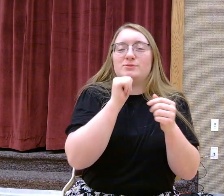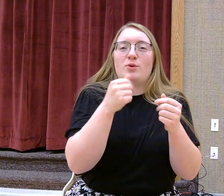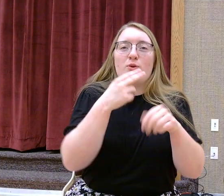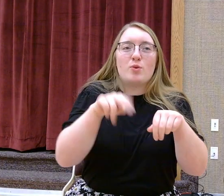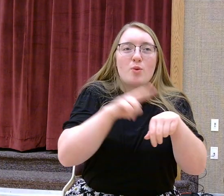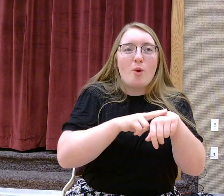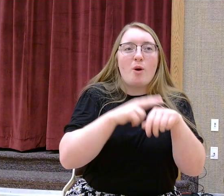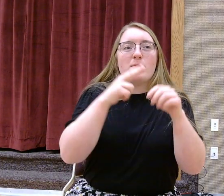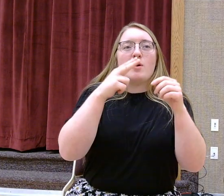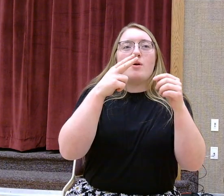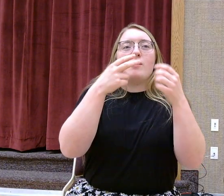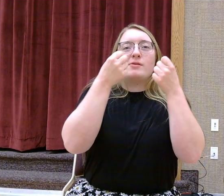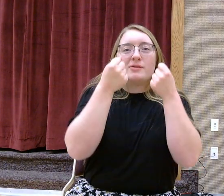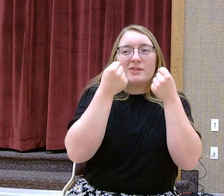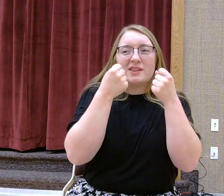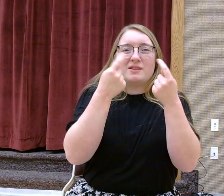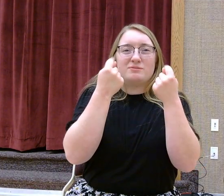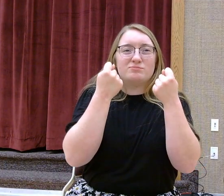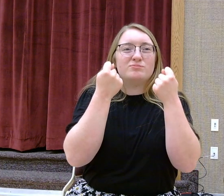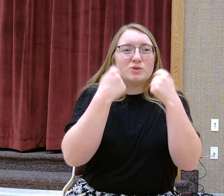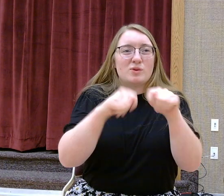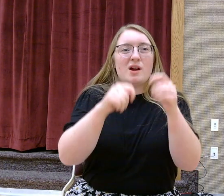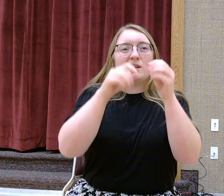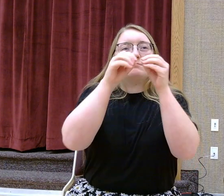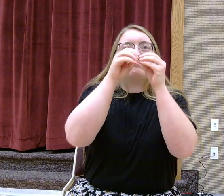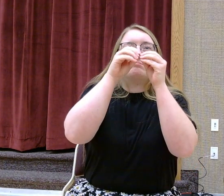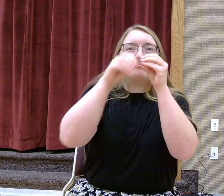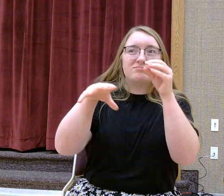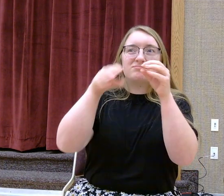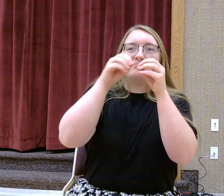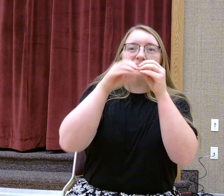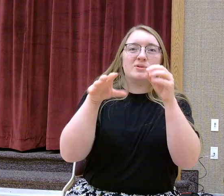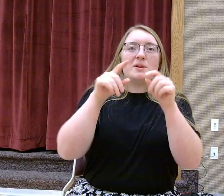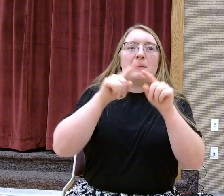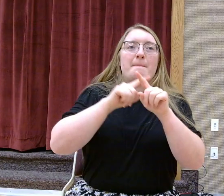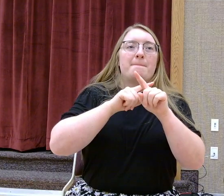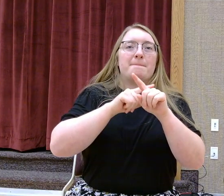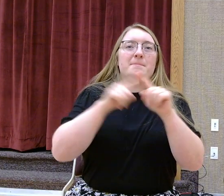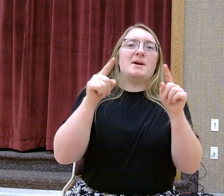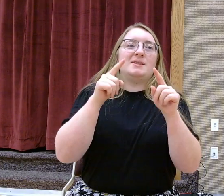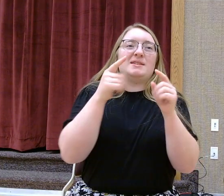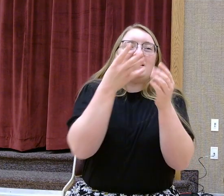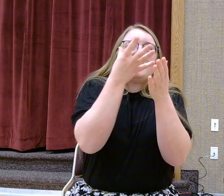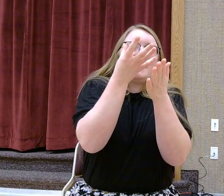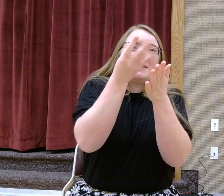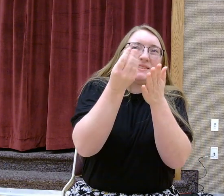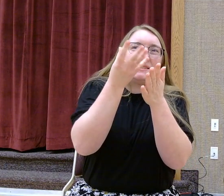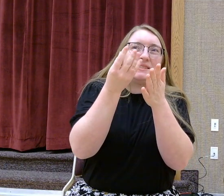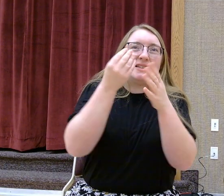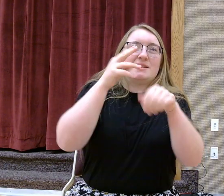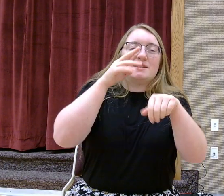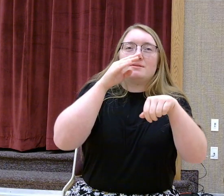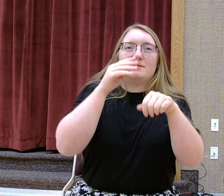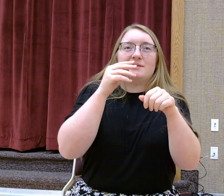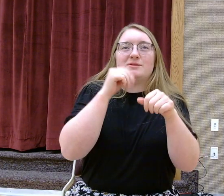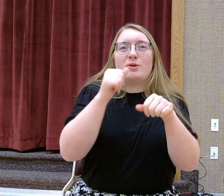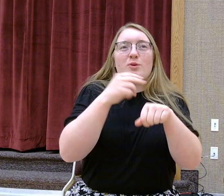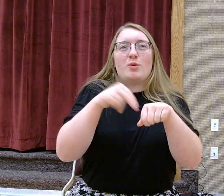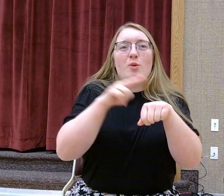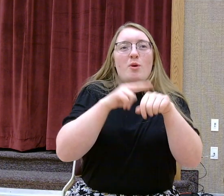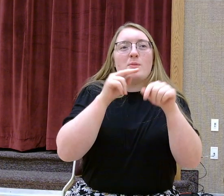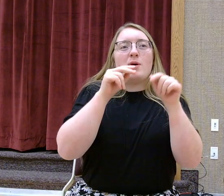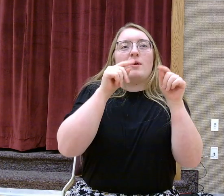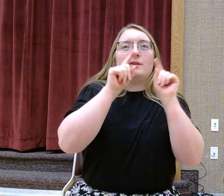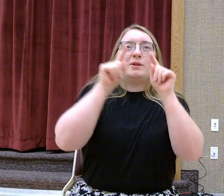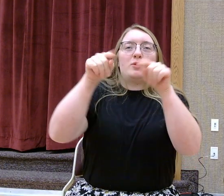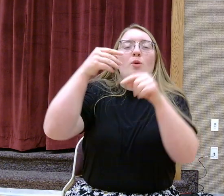The ventricles squeeze and it goes up into your brain and causes a clot. Okay, that causes a stroke. And so if you've got untreated